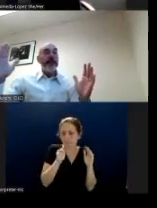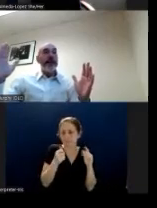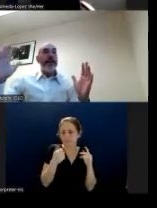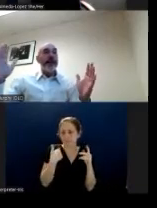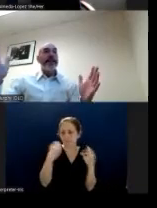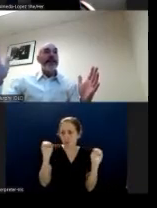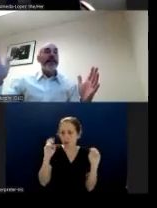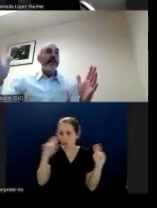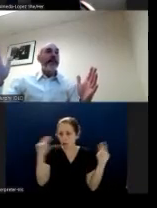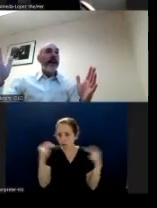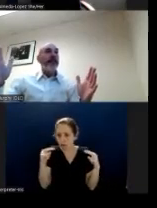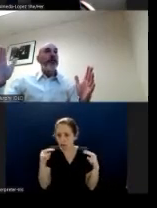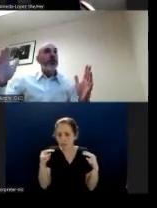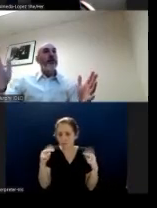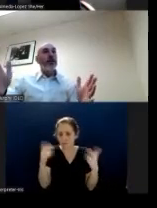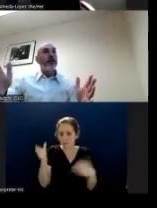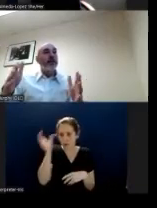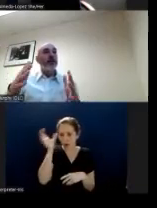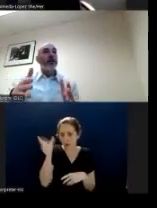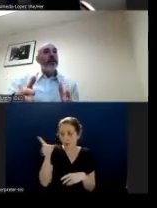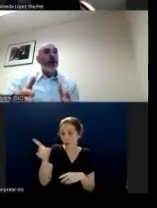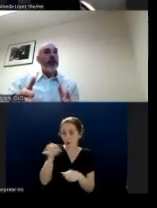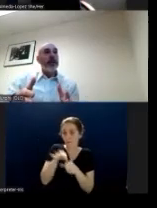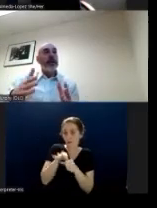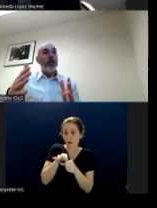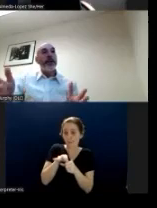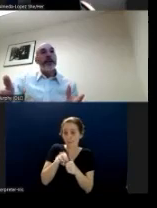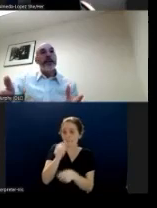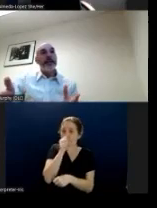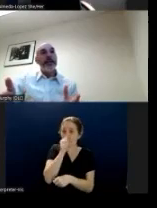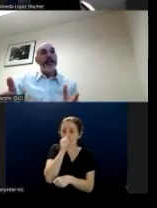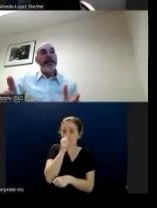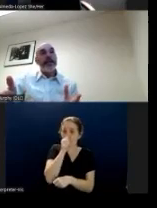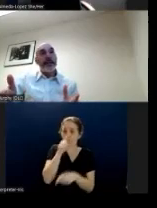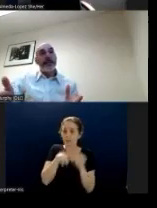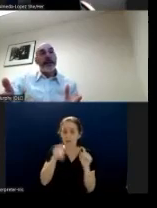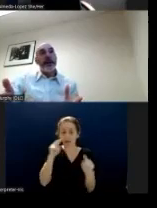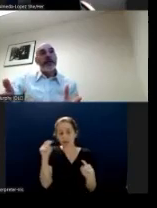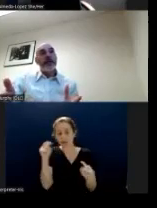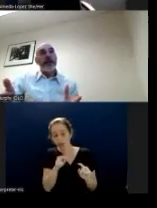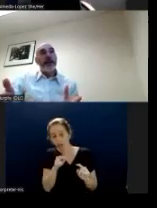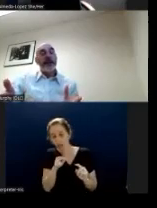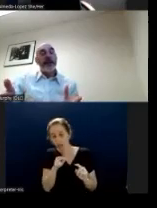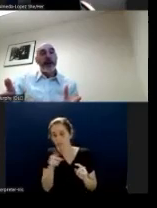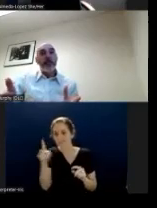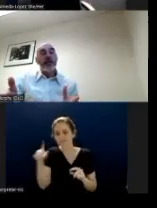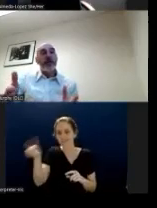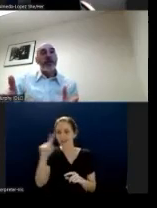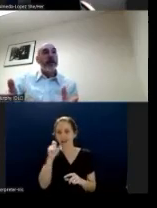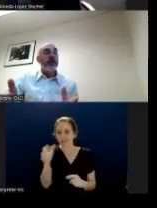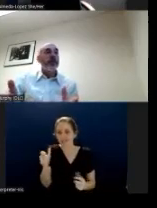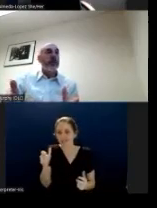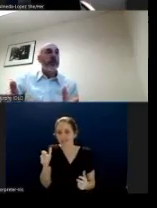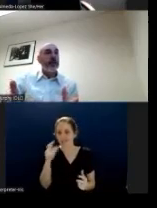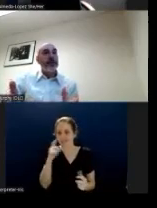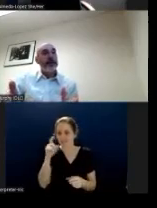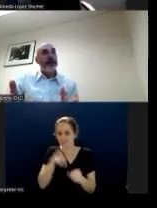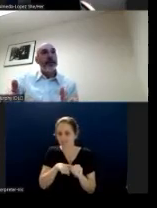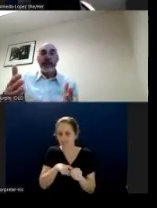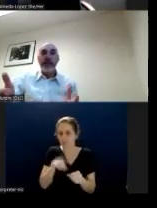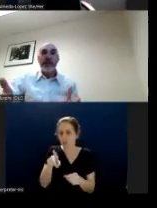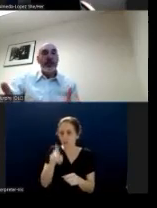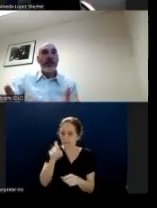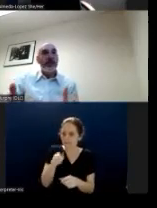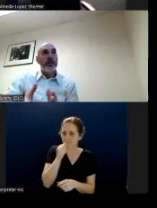it. And the idea is that your vote is your vote and no one else is entitled to know how you voted. So you should be able to vote